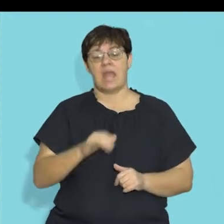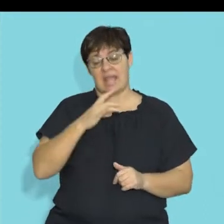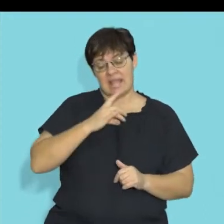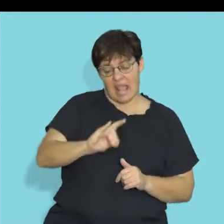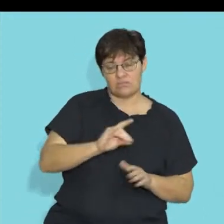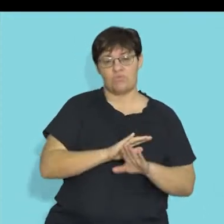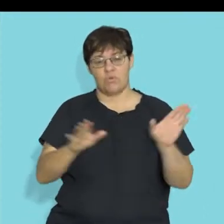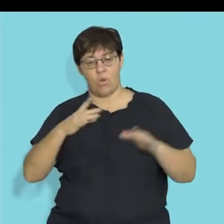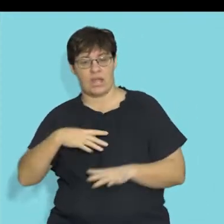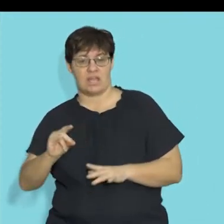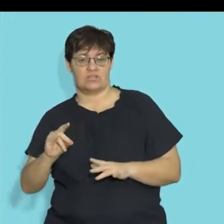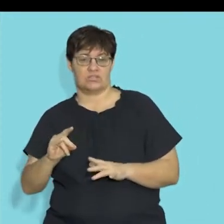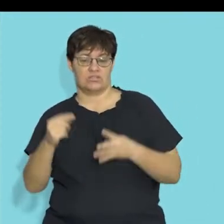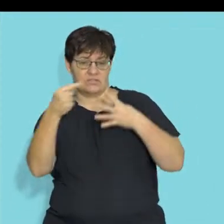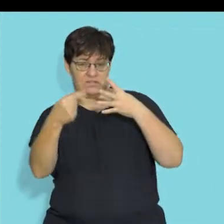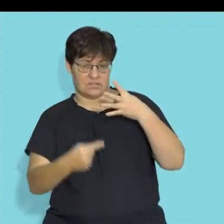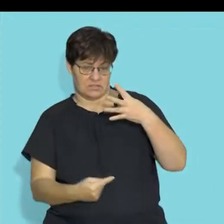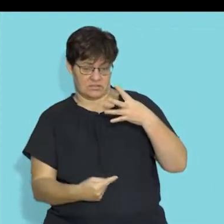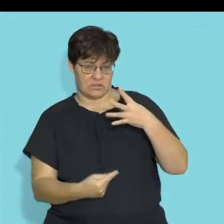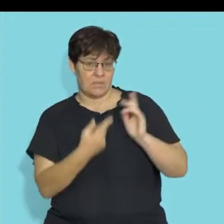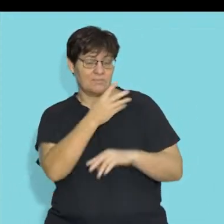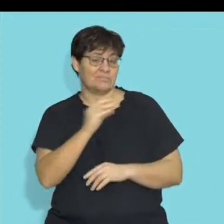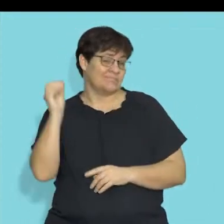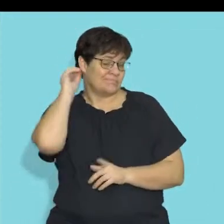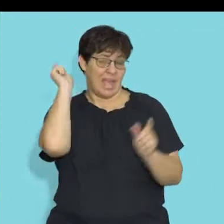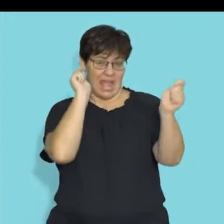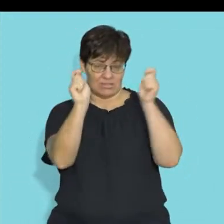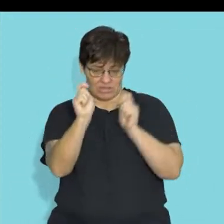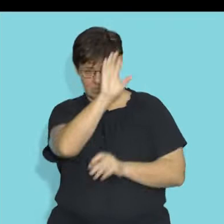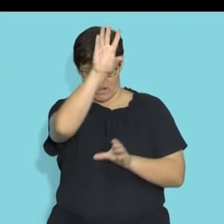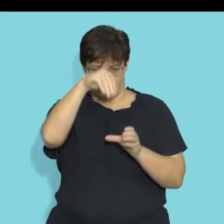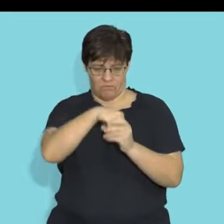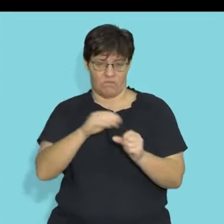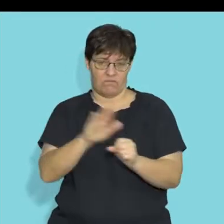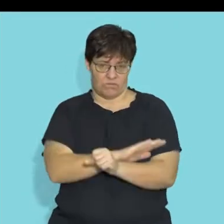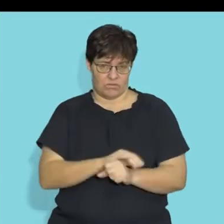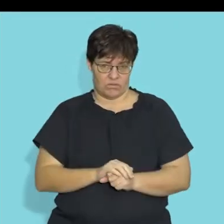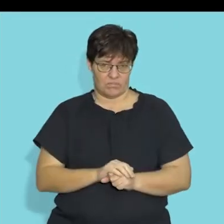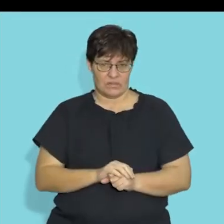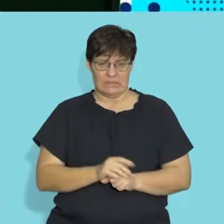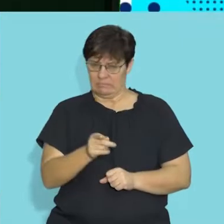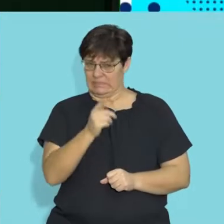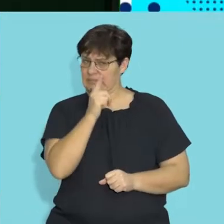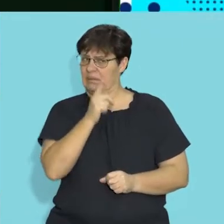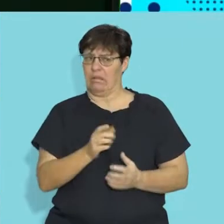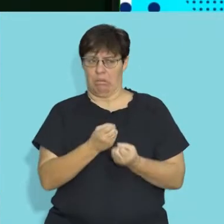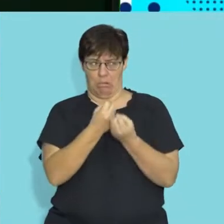items, and takes into consideration all your adjustments. A lot, but let's break it down. 1.